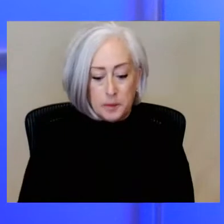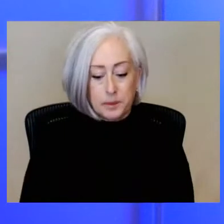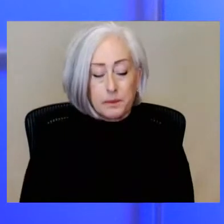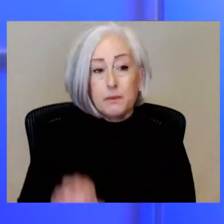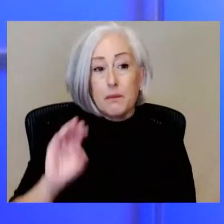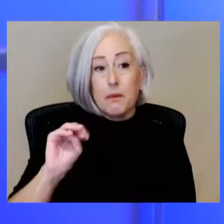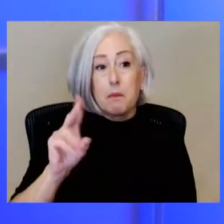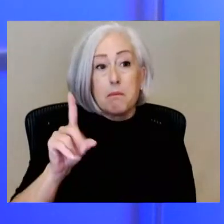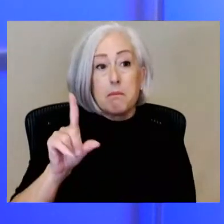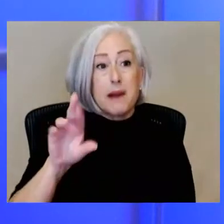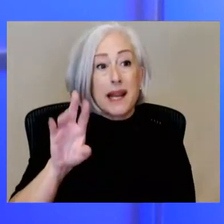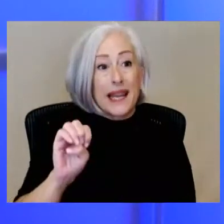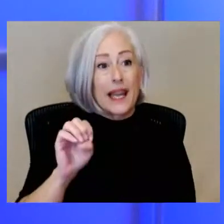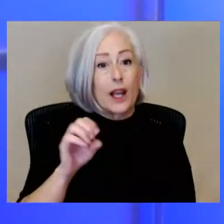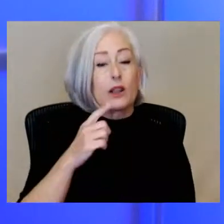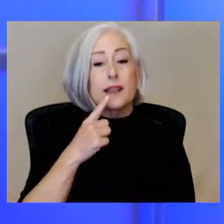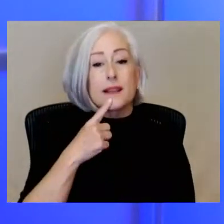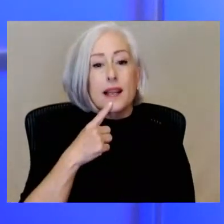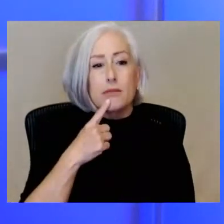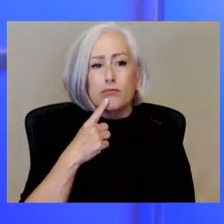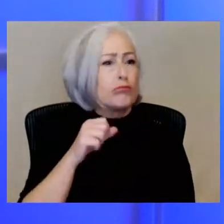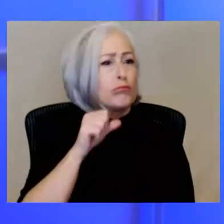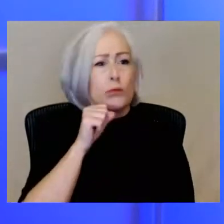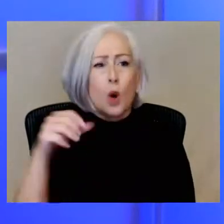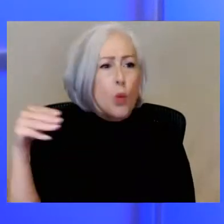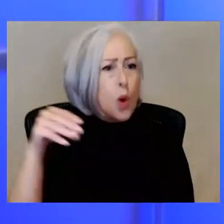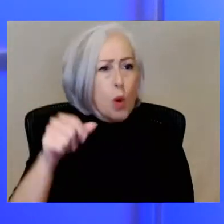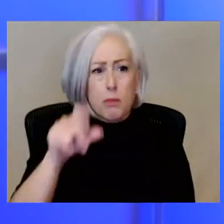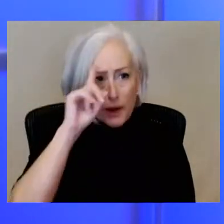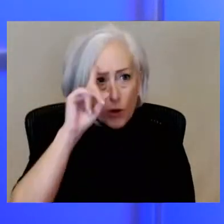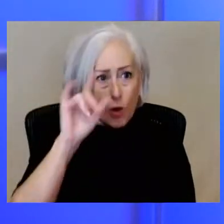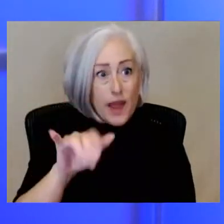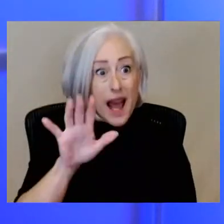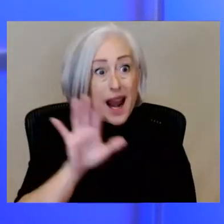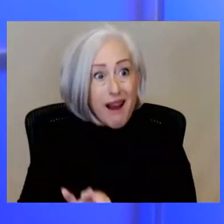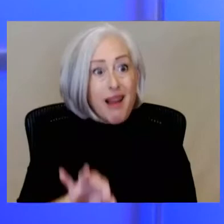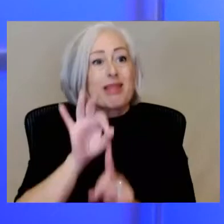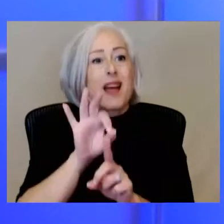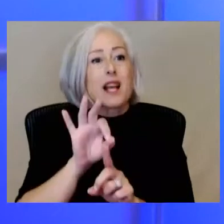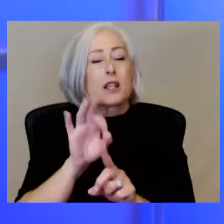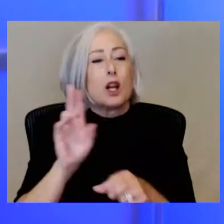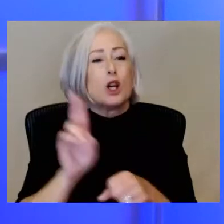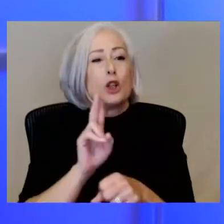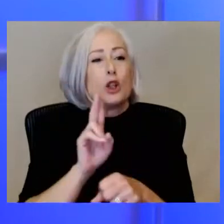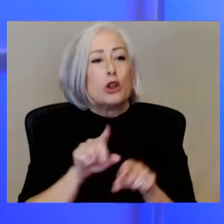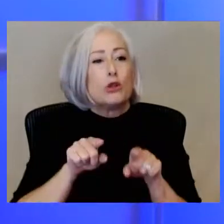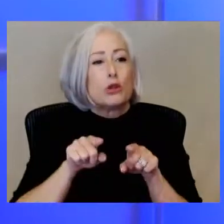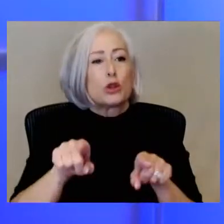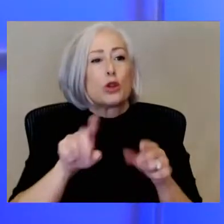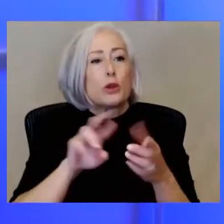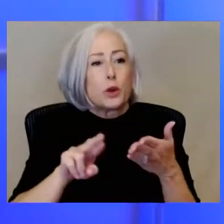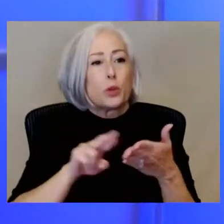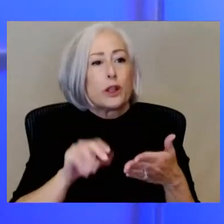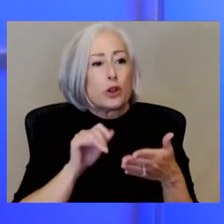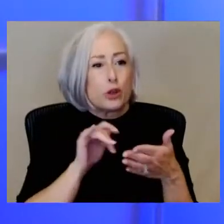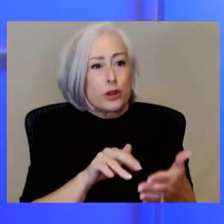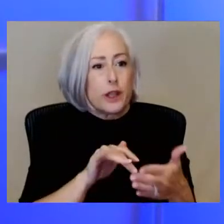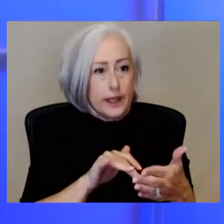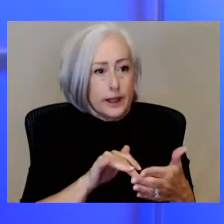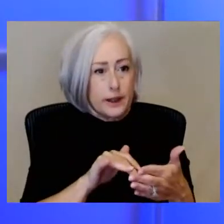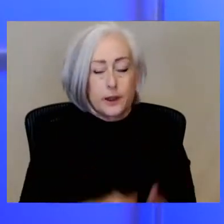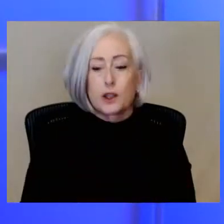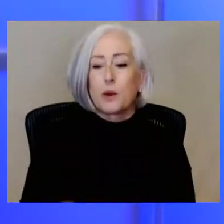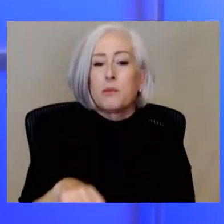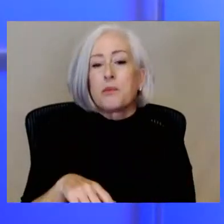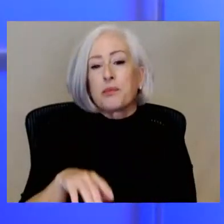going to pay for it unless you're getting the drug in a research study. And then Medicare will pay for it. So they really limited,